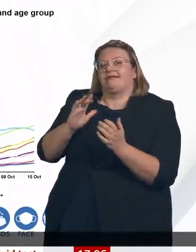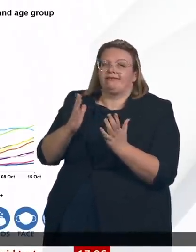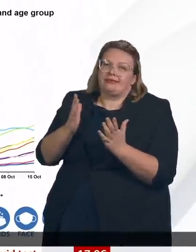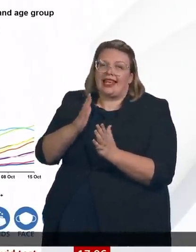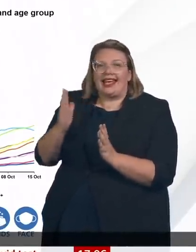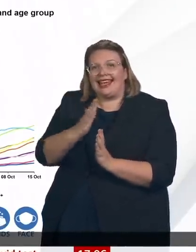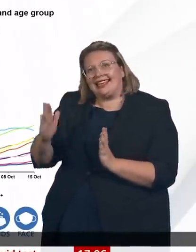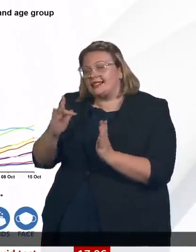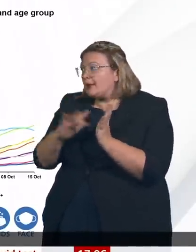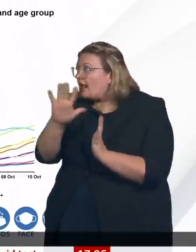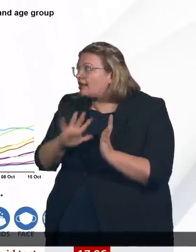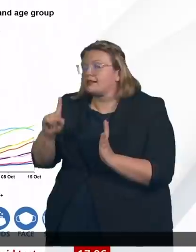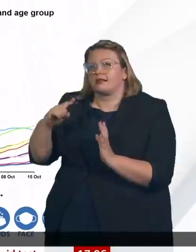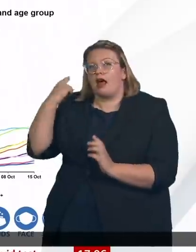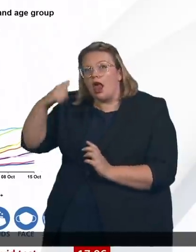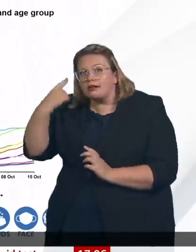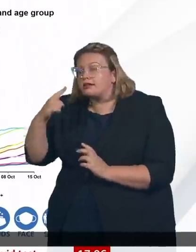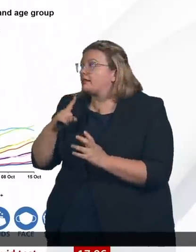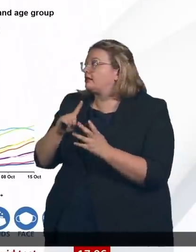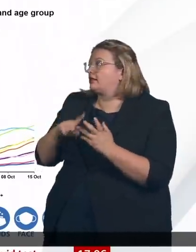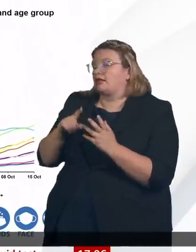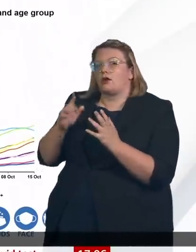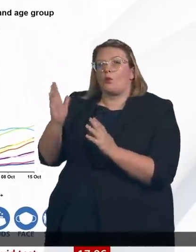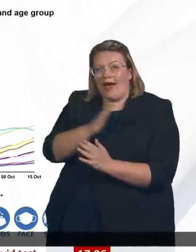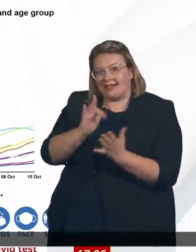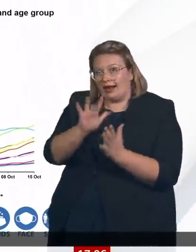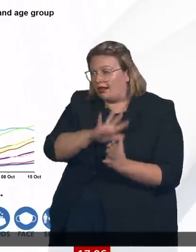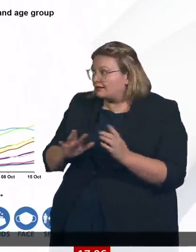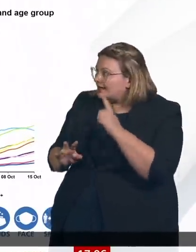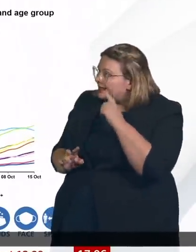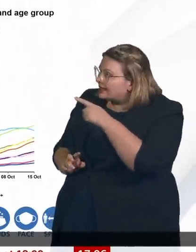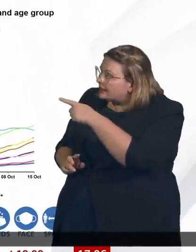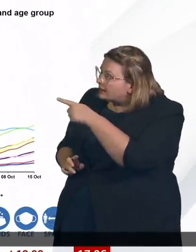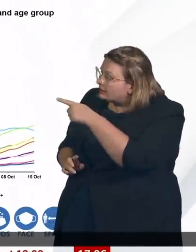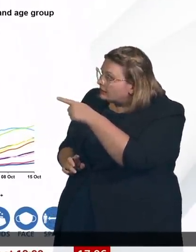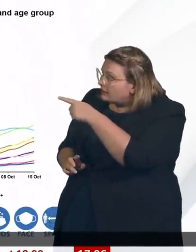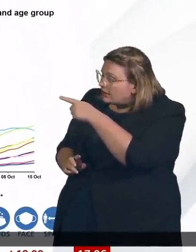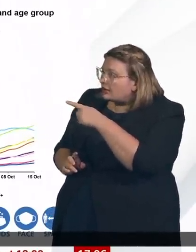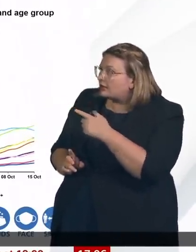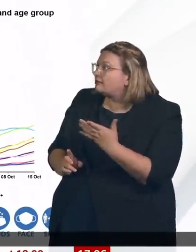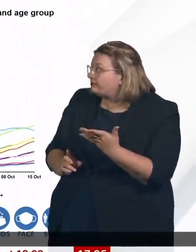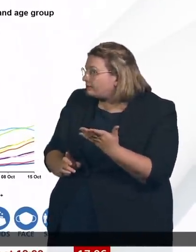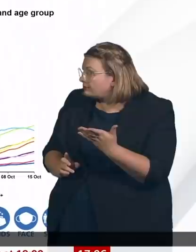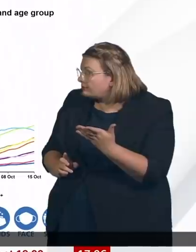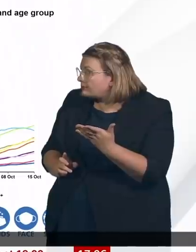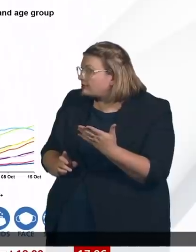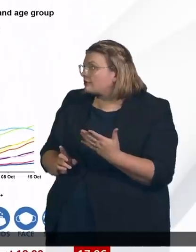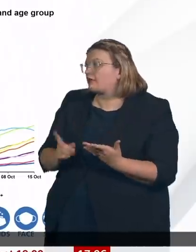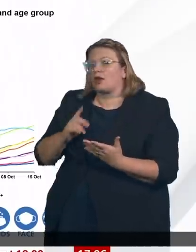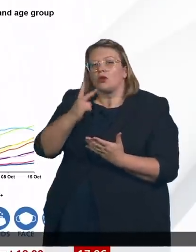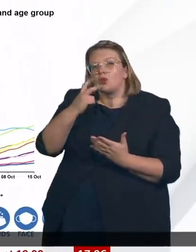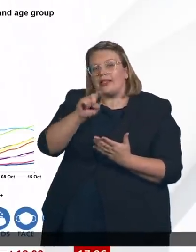particularly in the East Midlands and related to Nottingham particularly, that drop in the 10 to 19s and 20 to